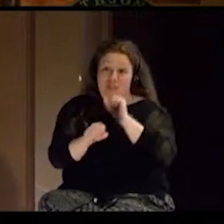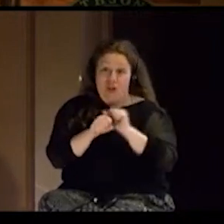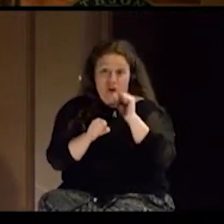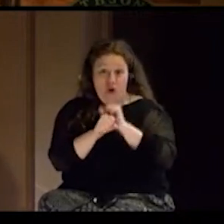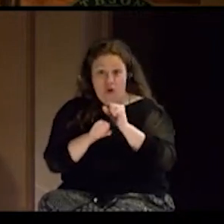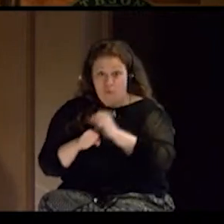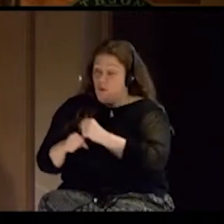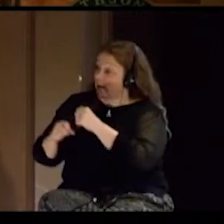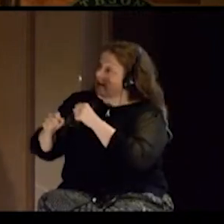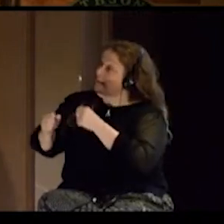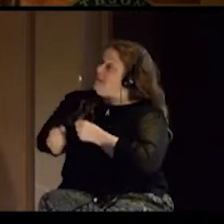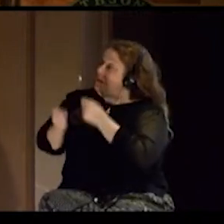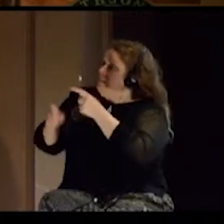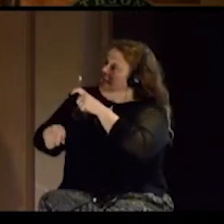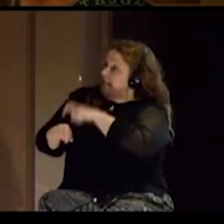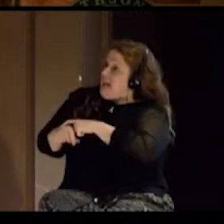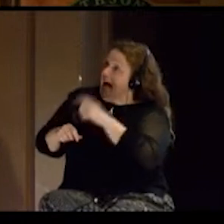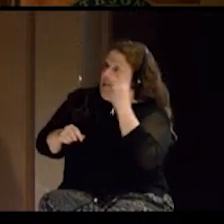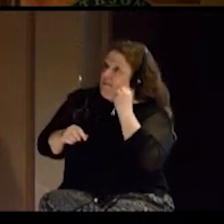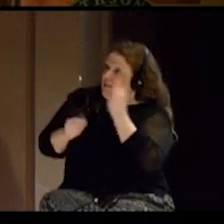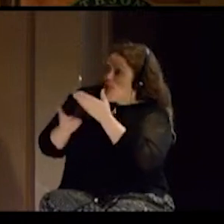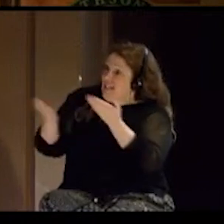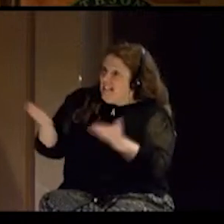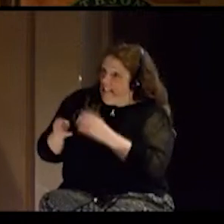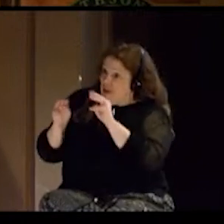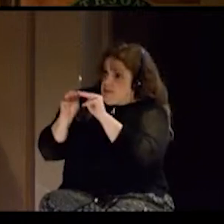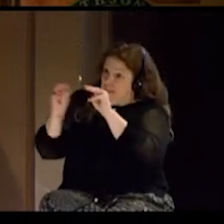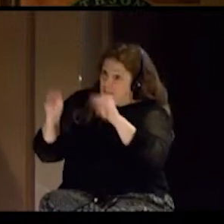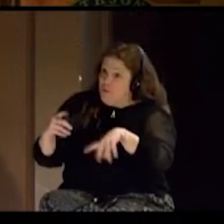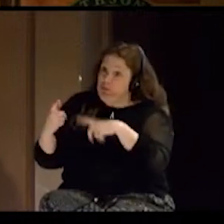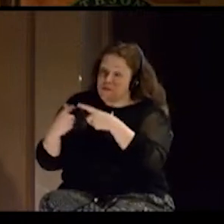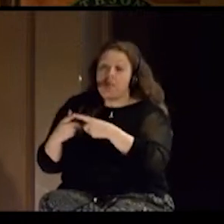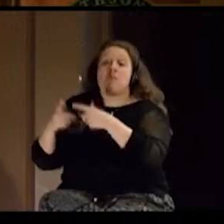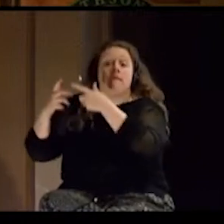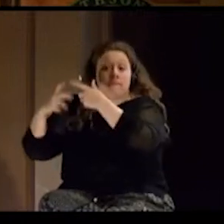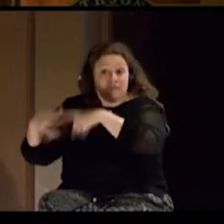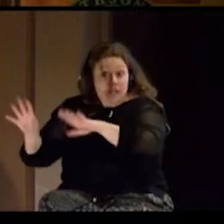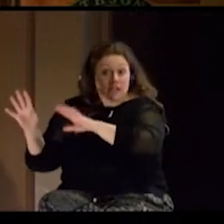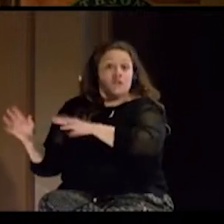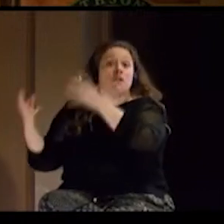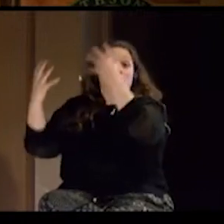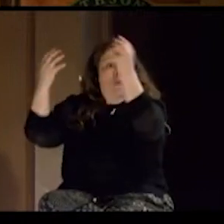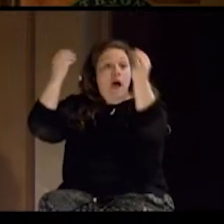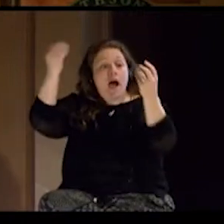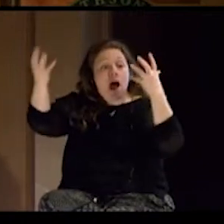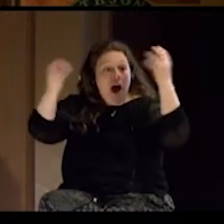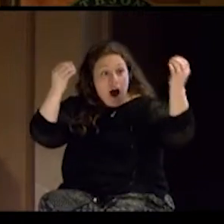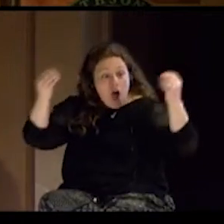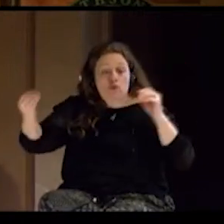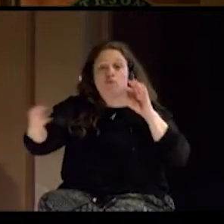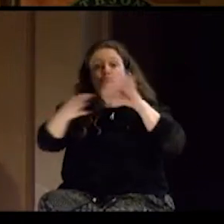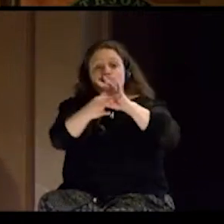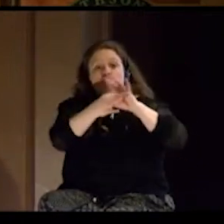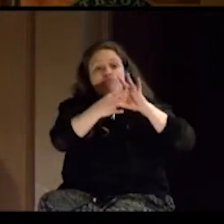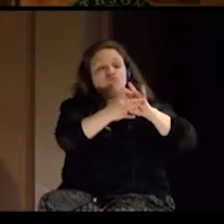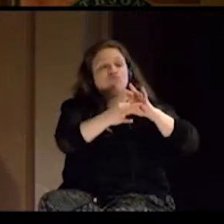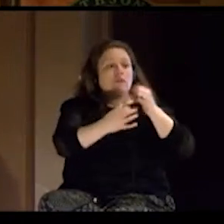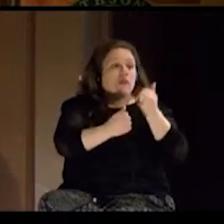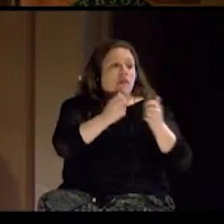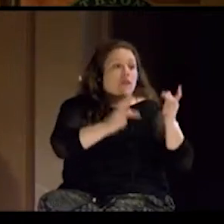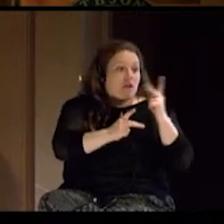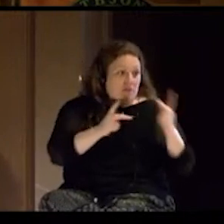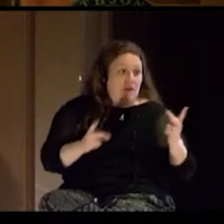museum and go on to have long collaborations with the large community that they had the opportunity to connect with here as a